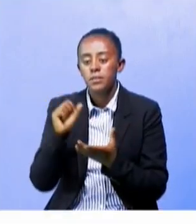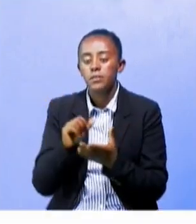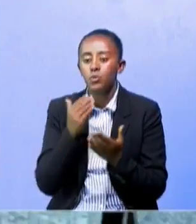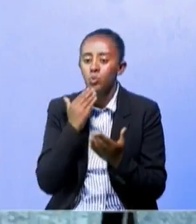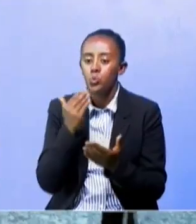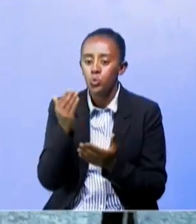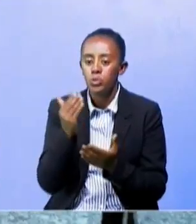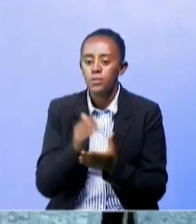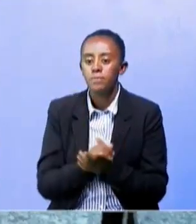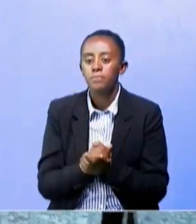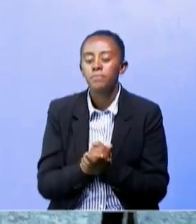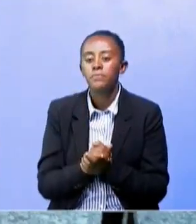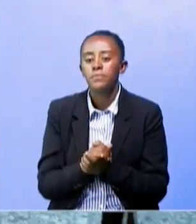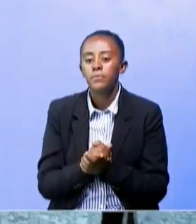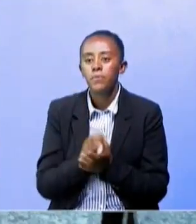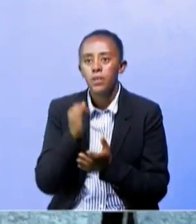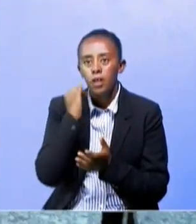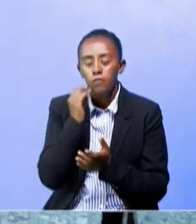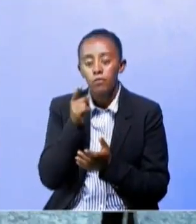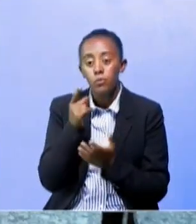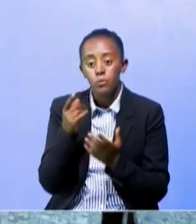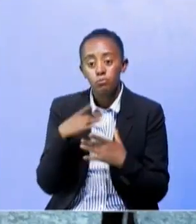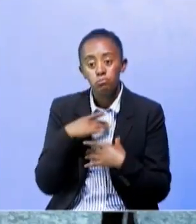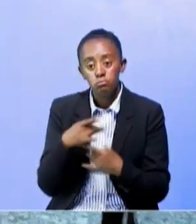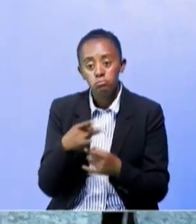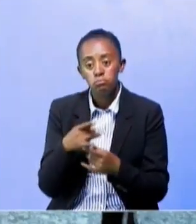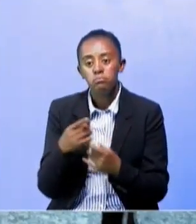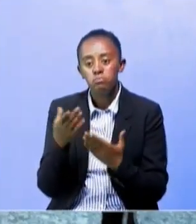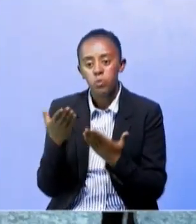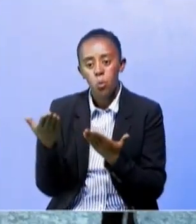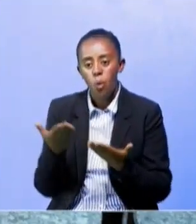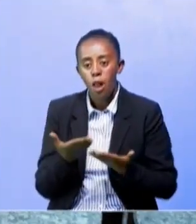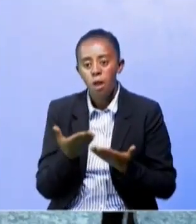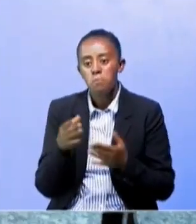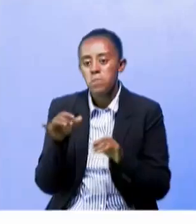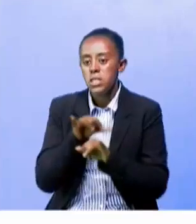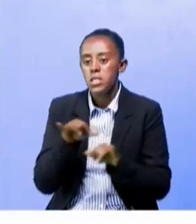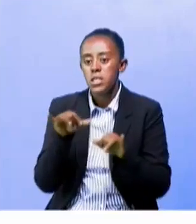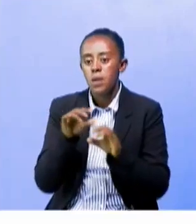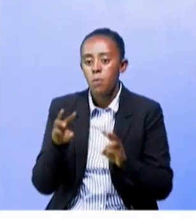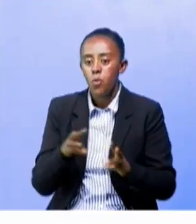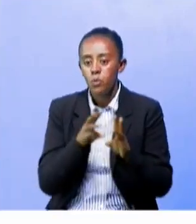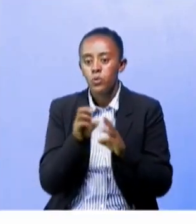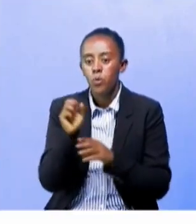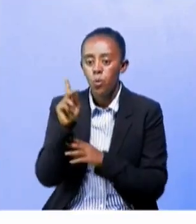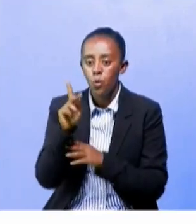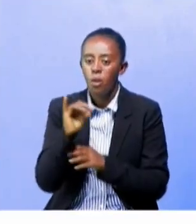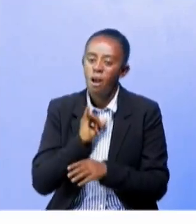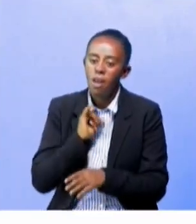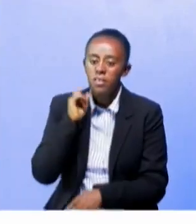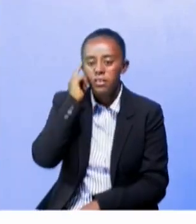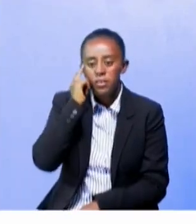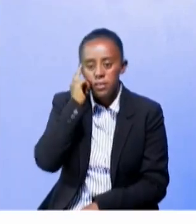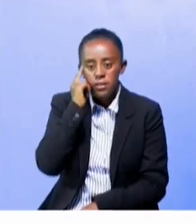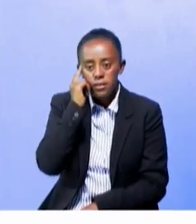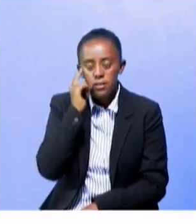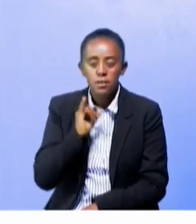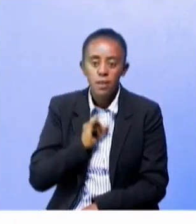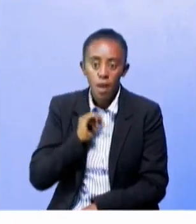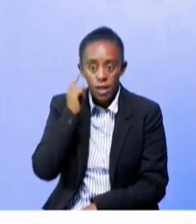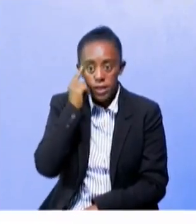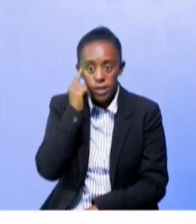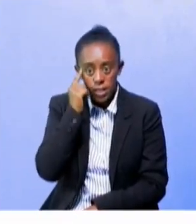Good. If you like, you are welcome to express this idea in the same ways, okay? I think, another speaker said